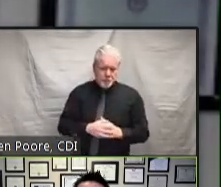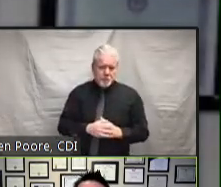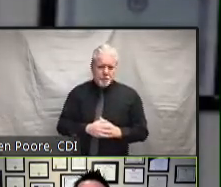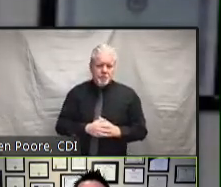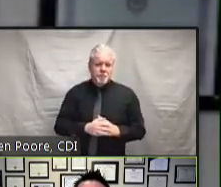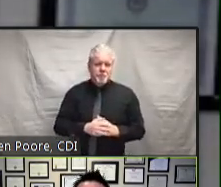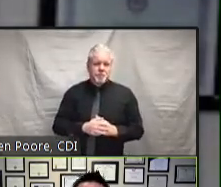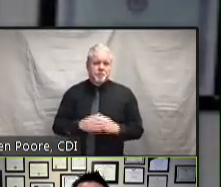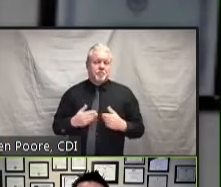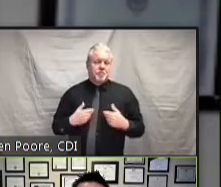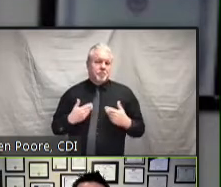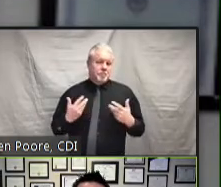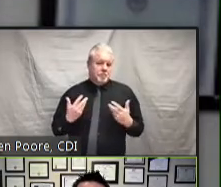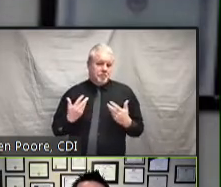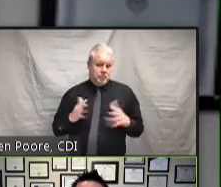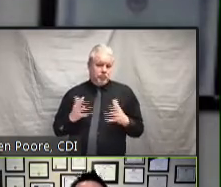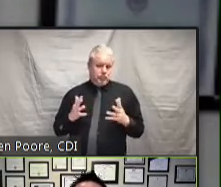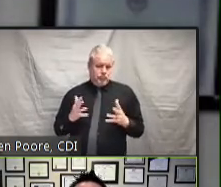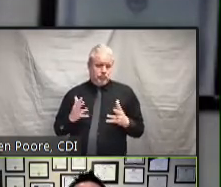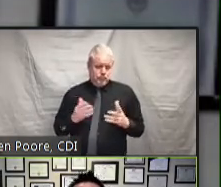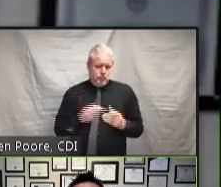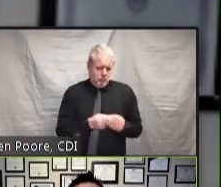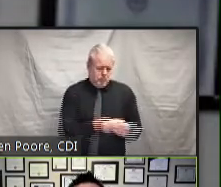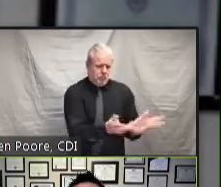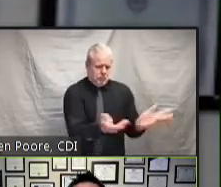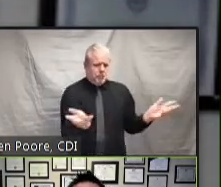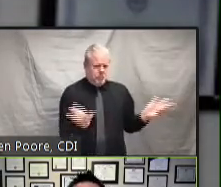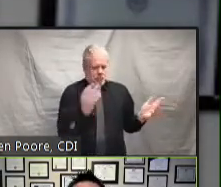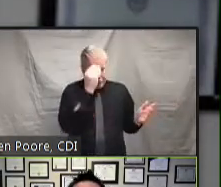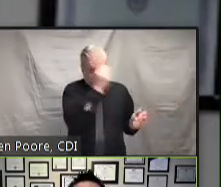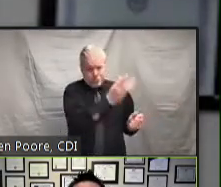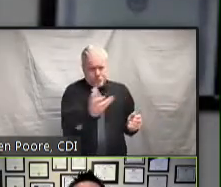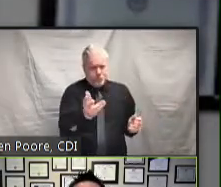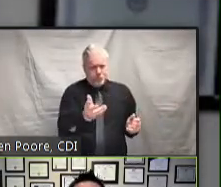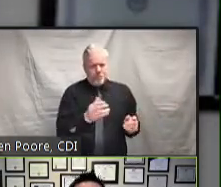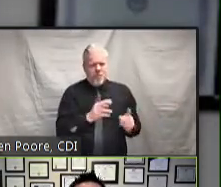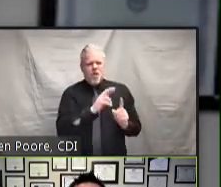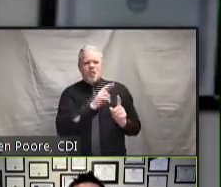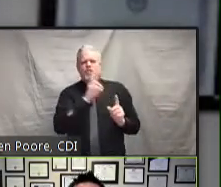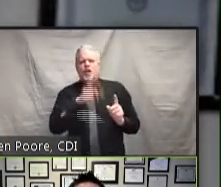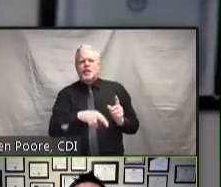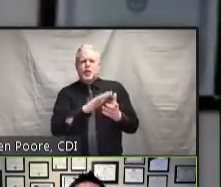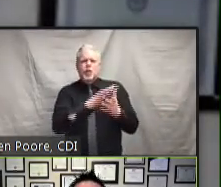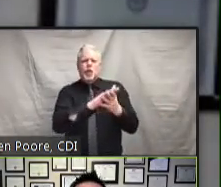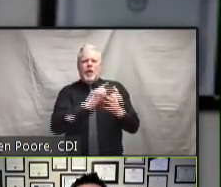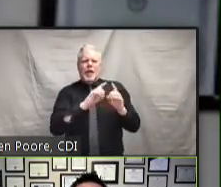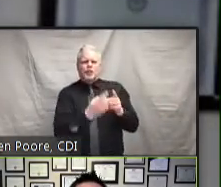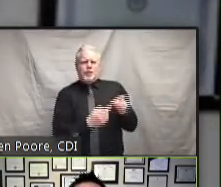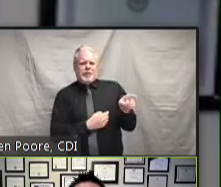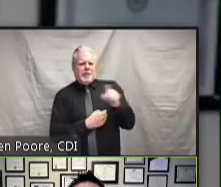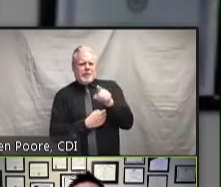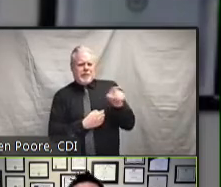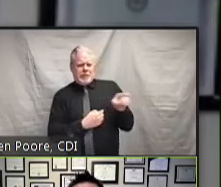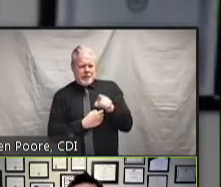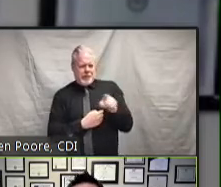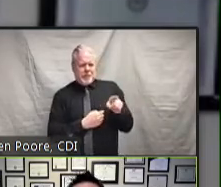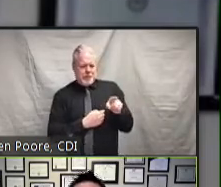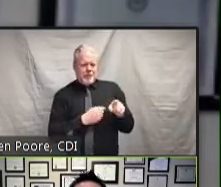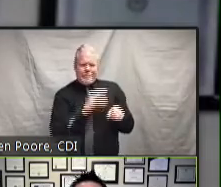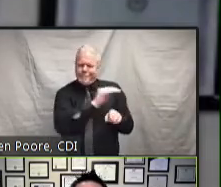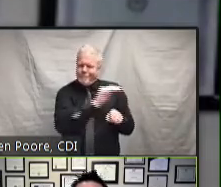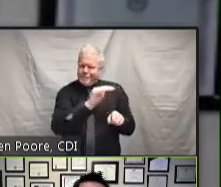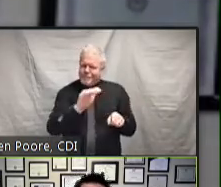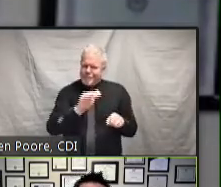to reopen higher risk sports. We talked at great length last week about all of the concerns that entails, the